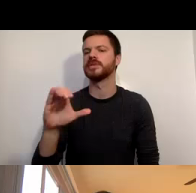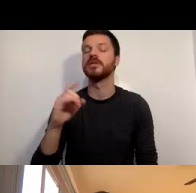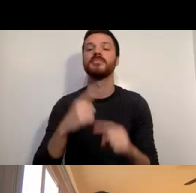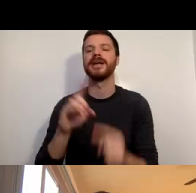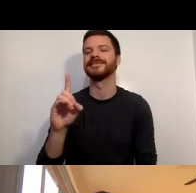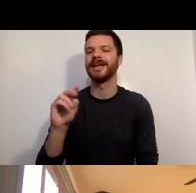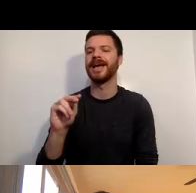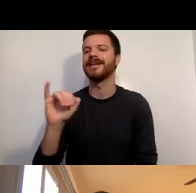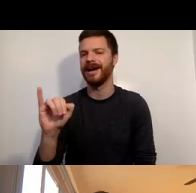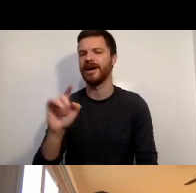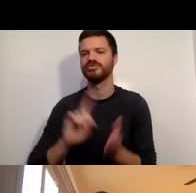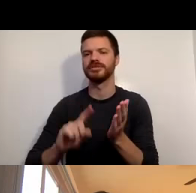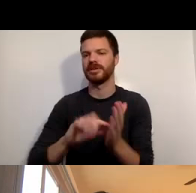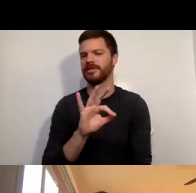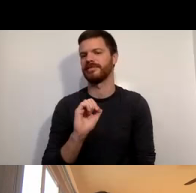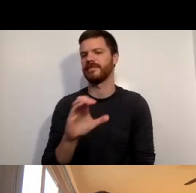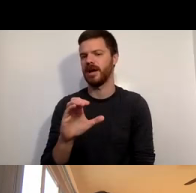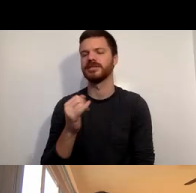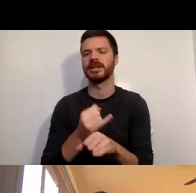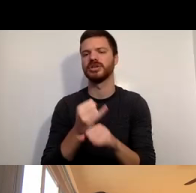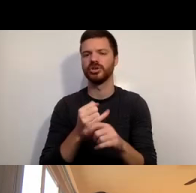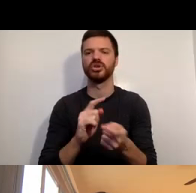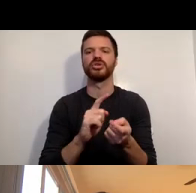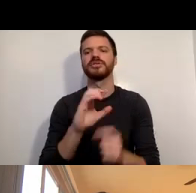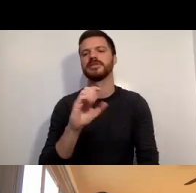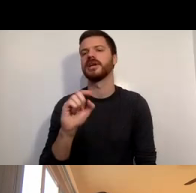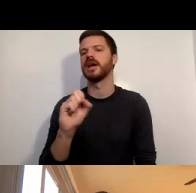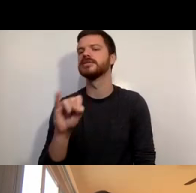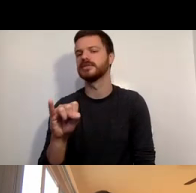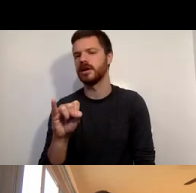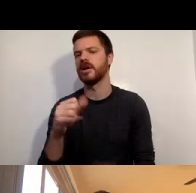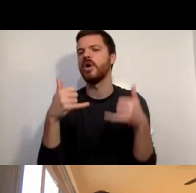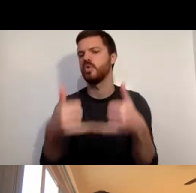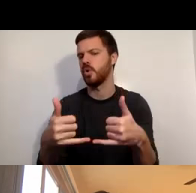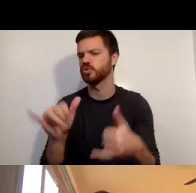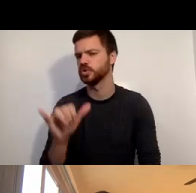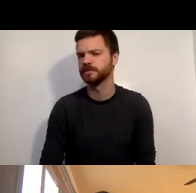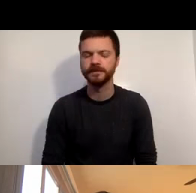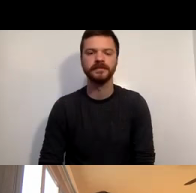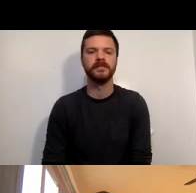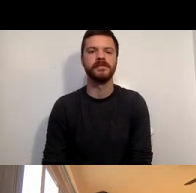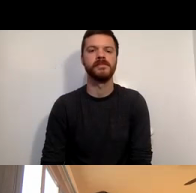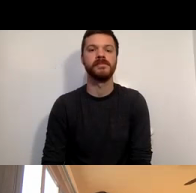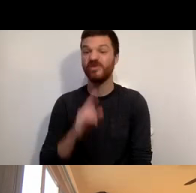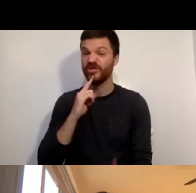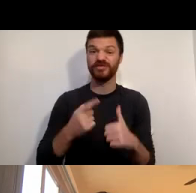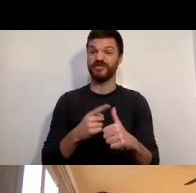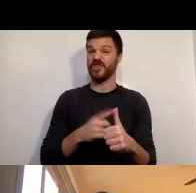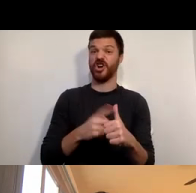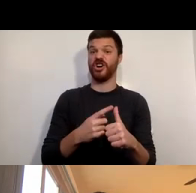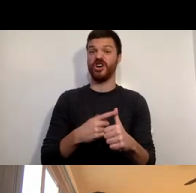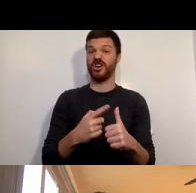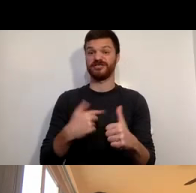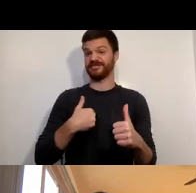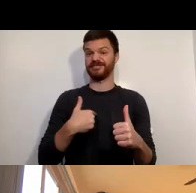research faculty at our institution's Clinical and Translational Science Award. But first and foremost, I identify as a